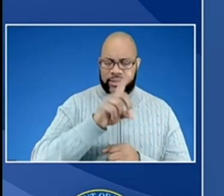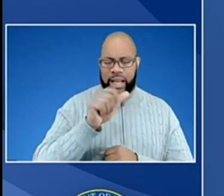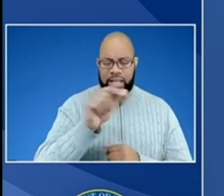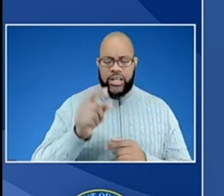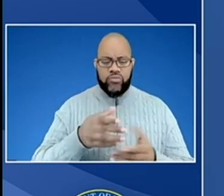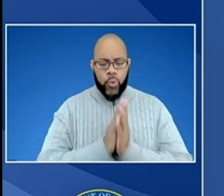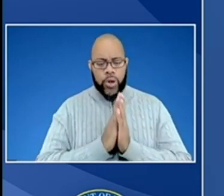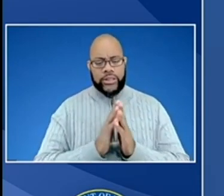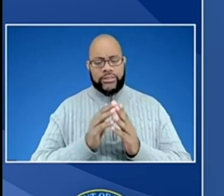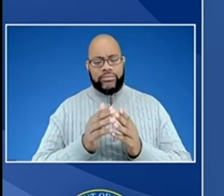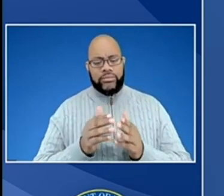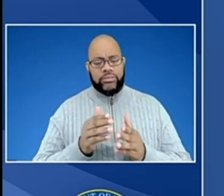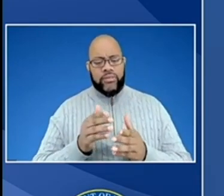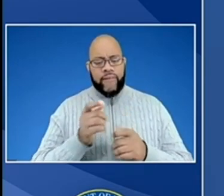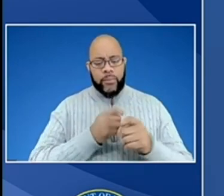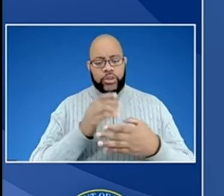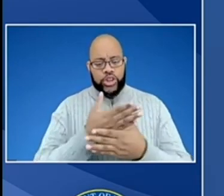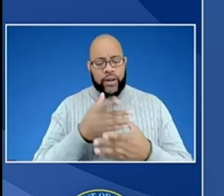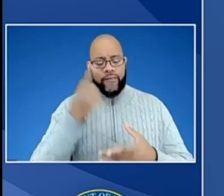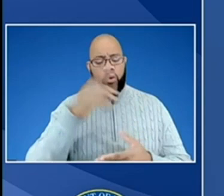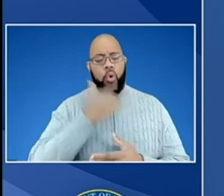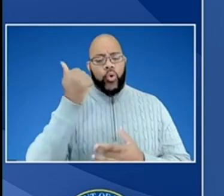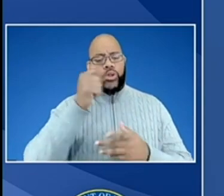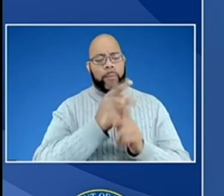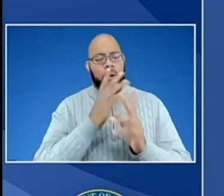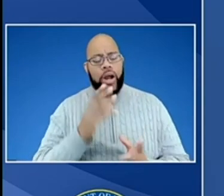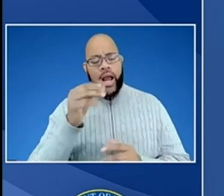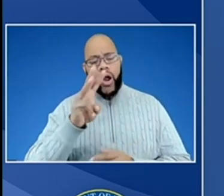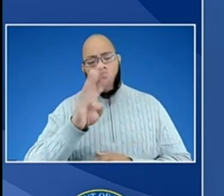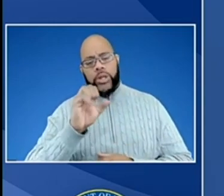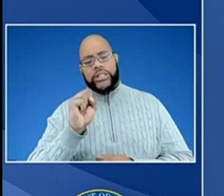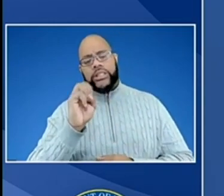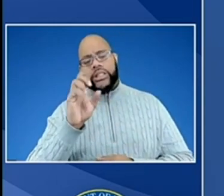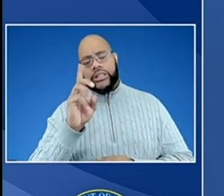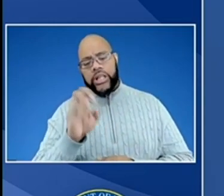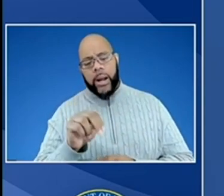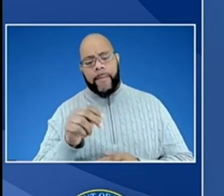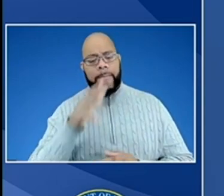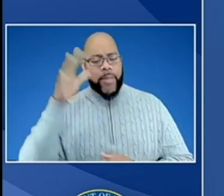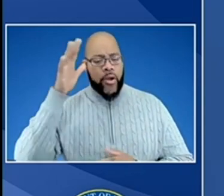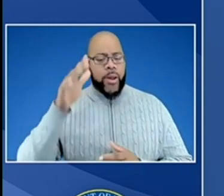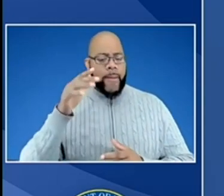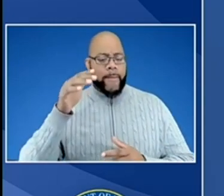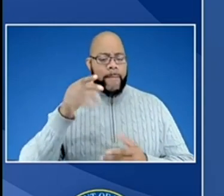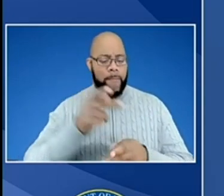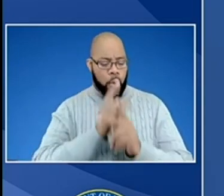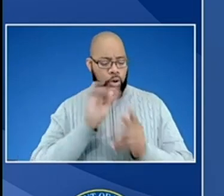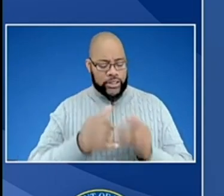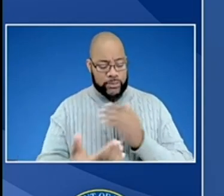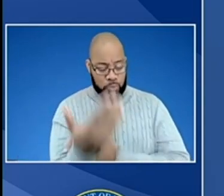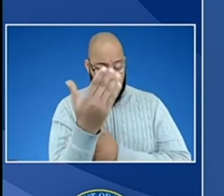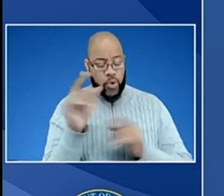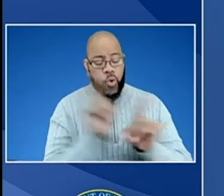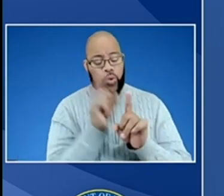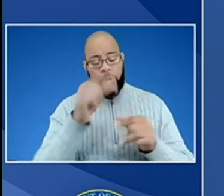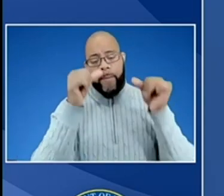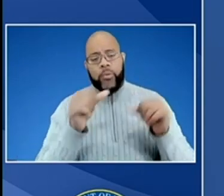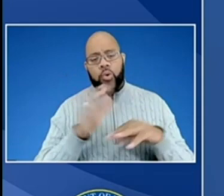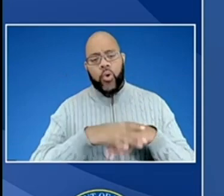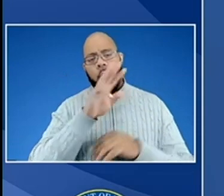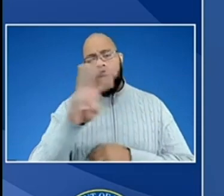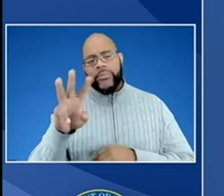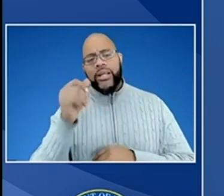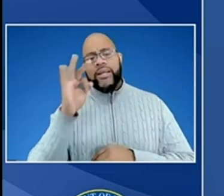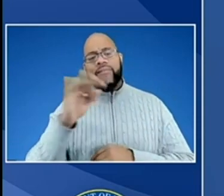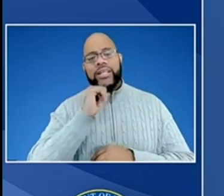submitted by SHARE for older borrowers and Wisdom parent borrowers this morning. These will also be posted on our website if it has